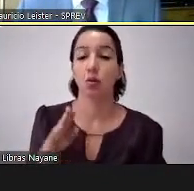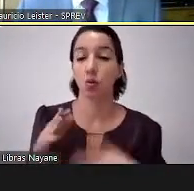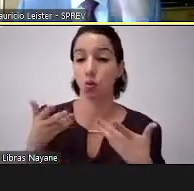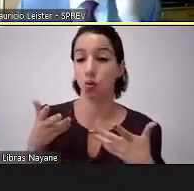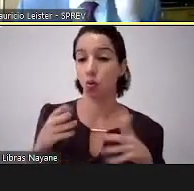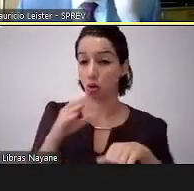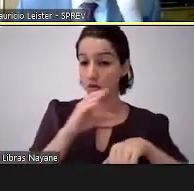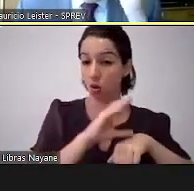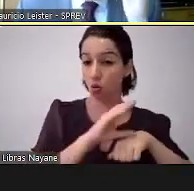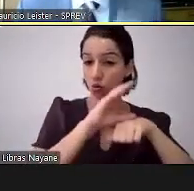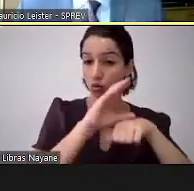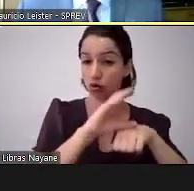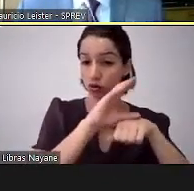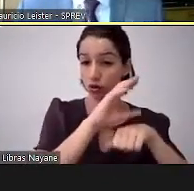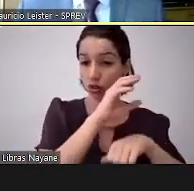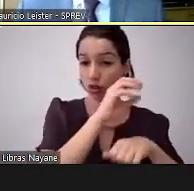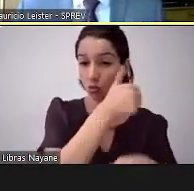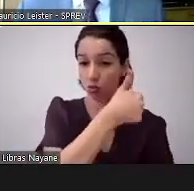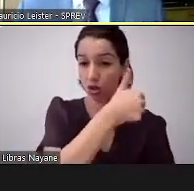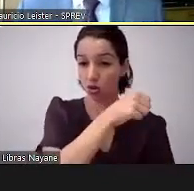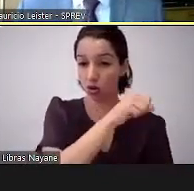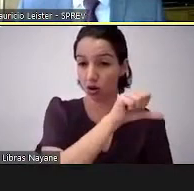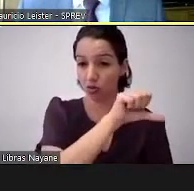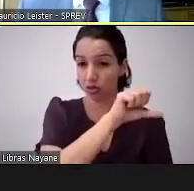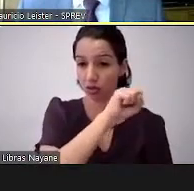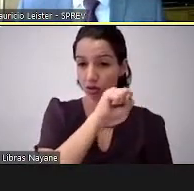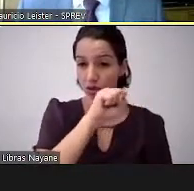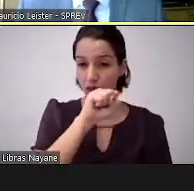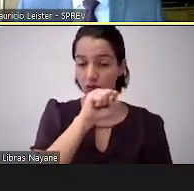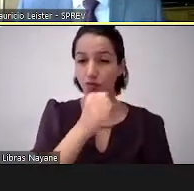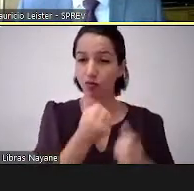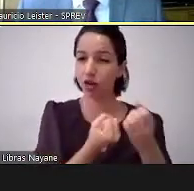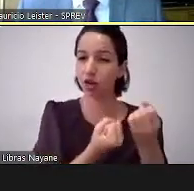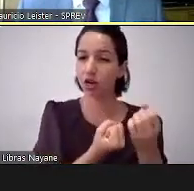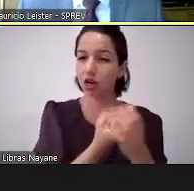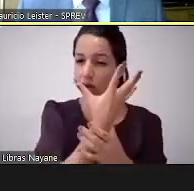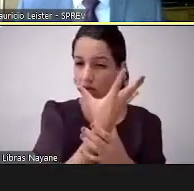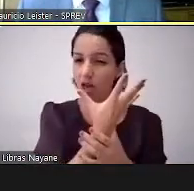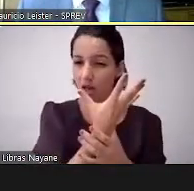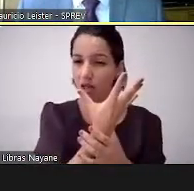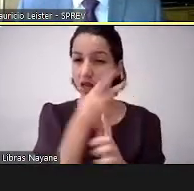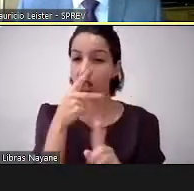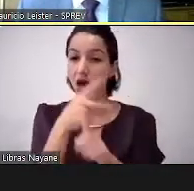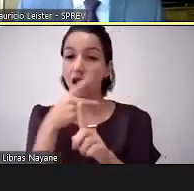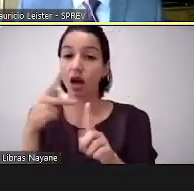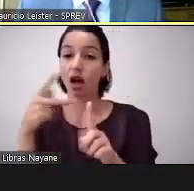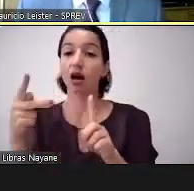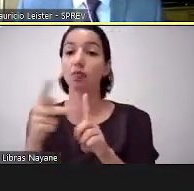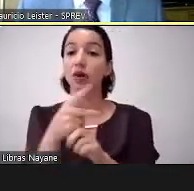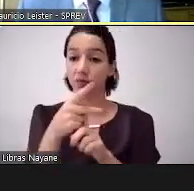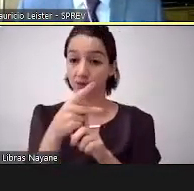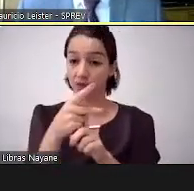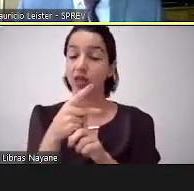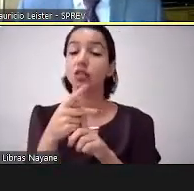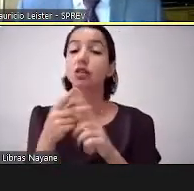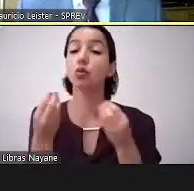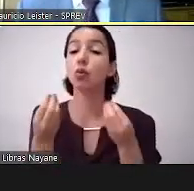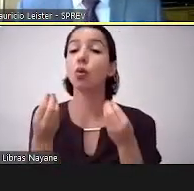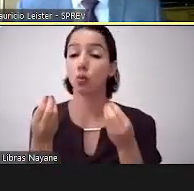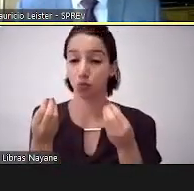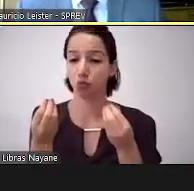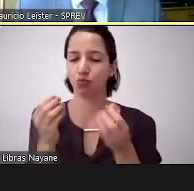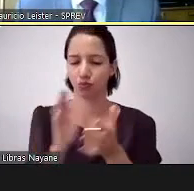we need to look at how this, when this constitution was elaborated, the public, the Social Security